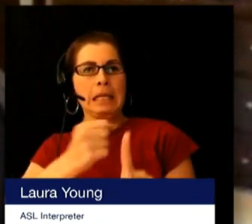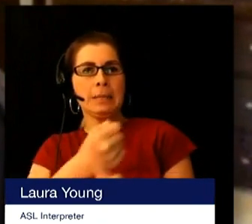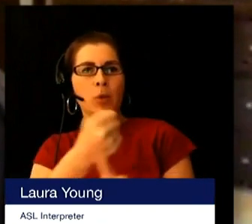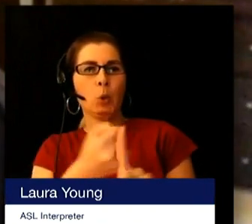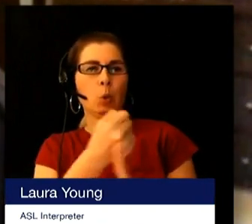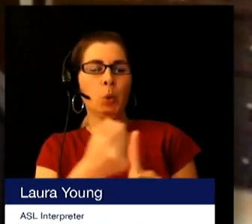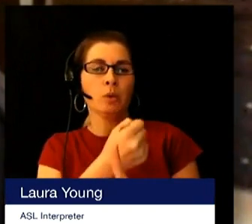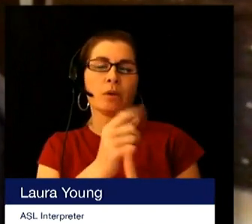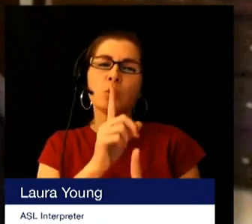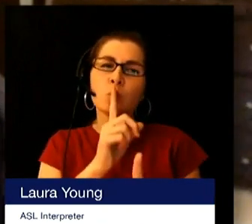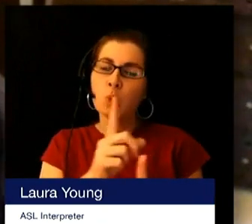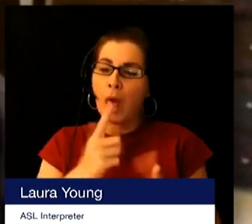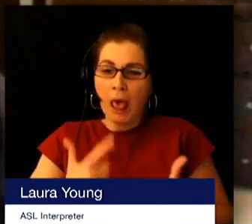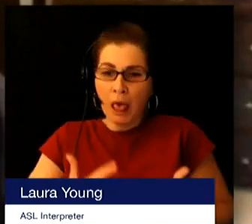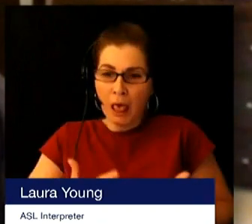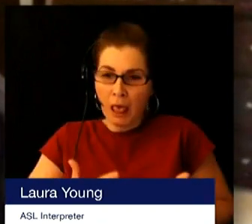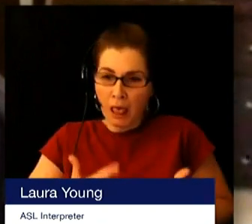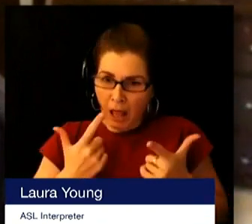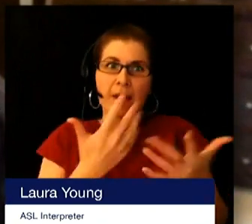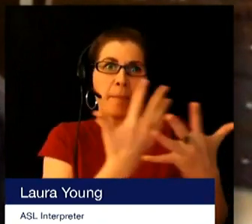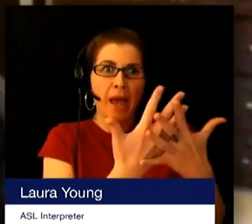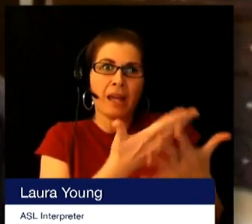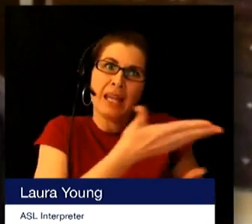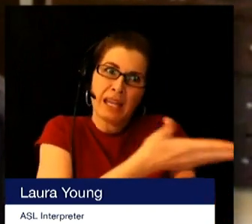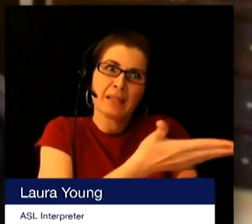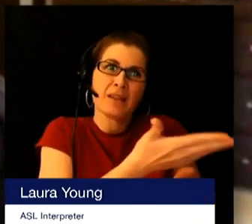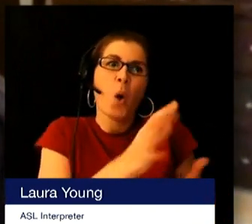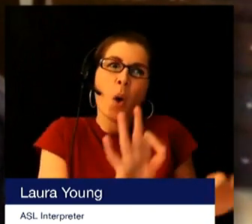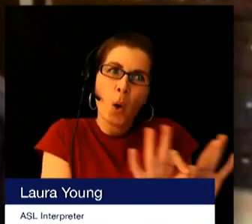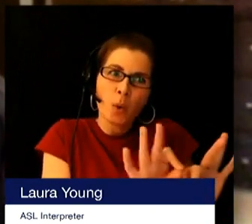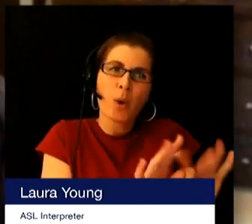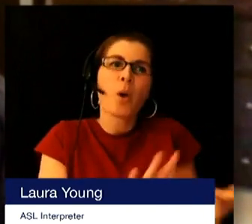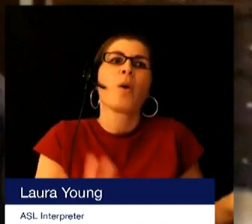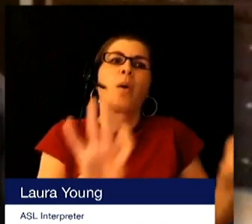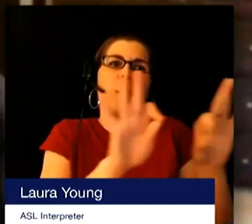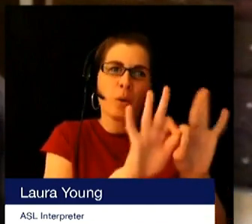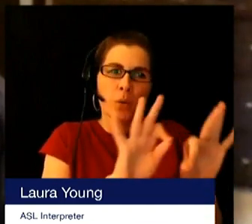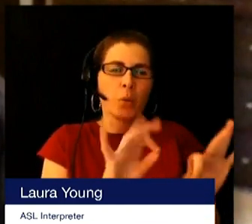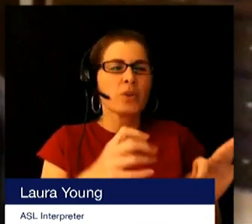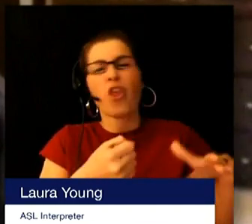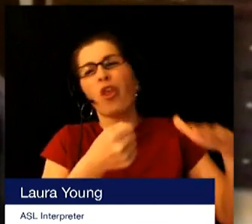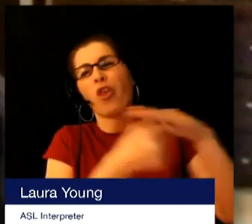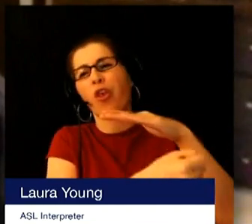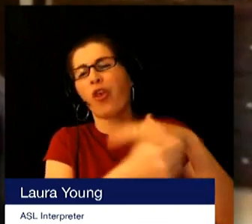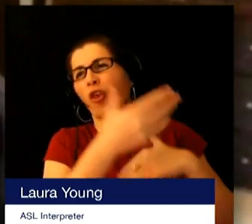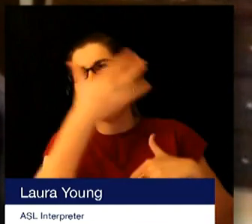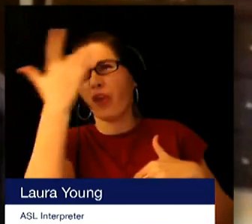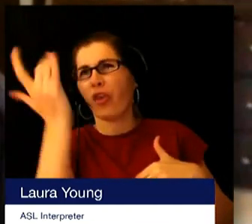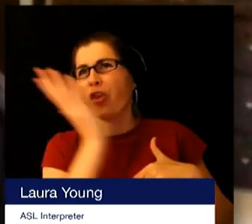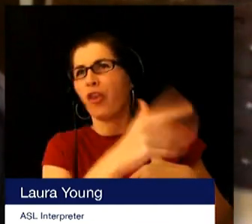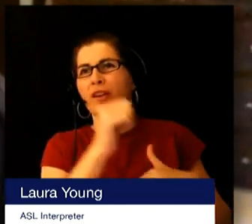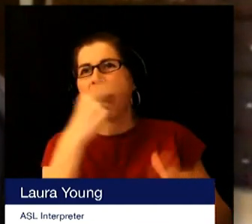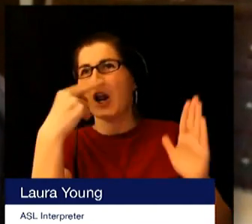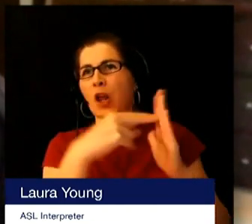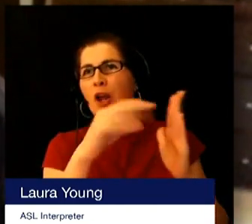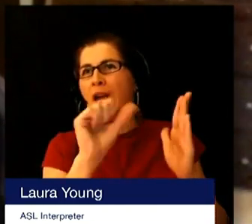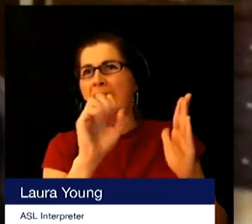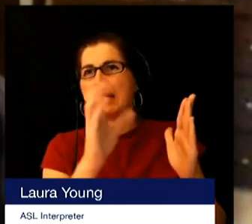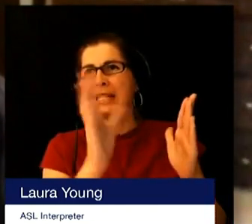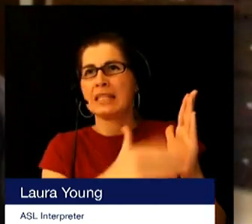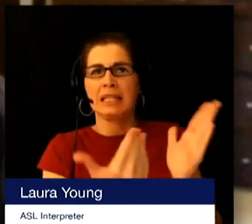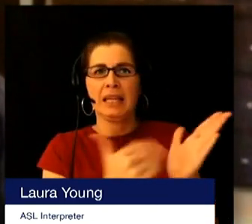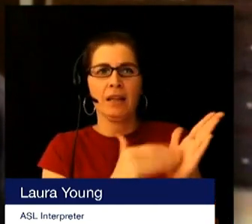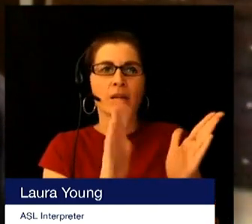matter in prisons, and we can't just throw people away and not take a second look at their sentences. And having these clemency provisions